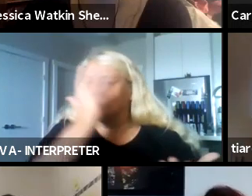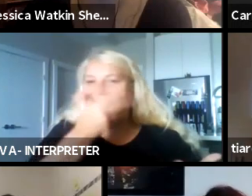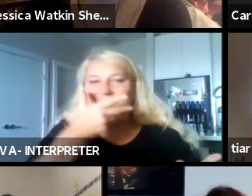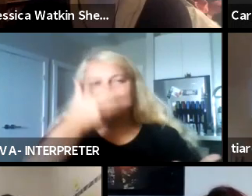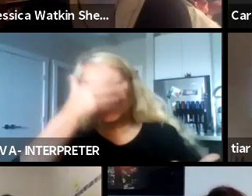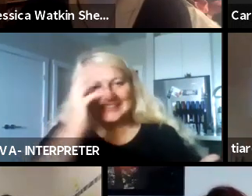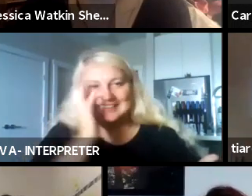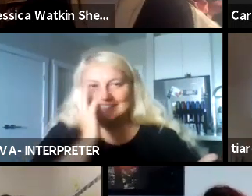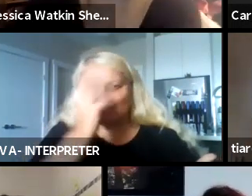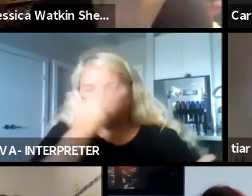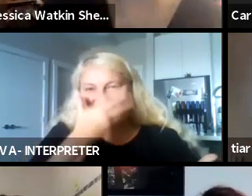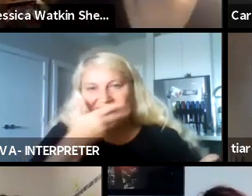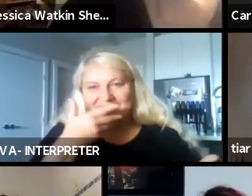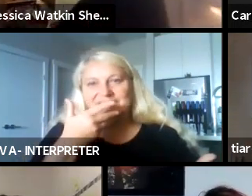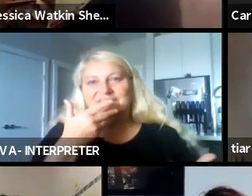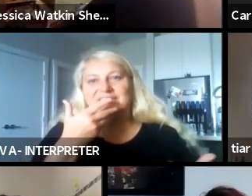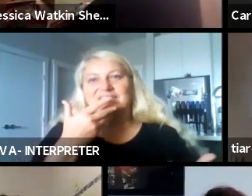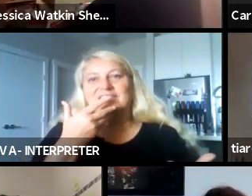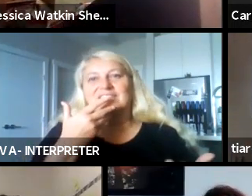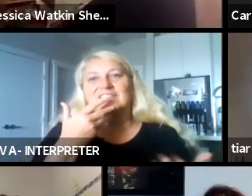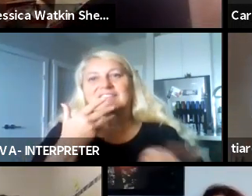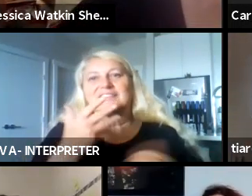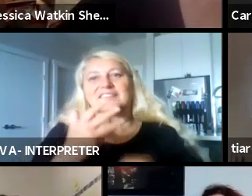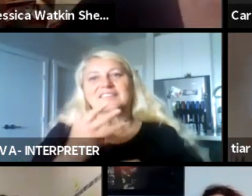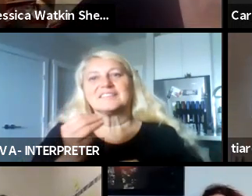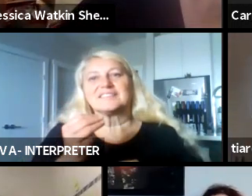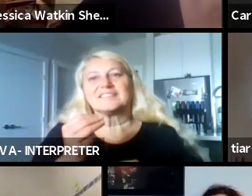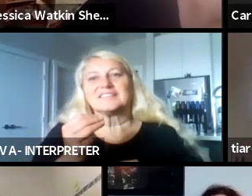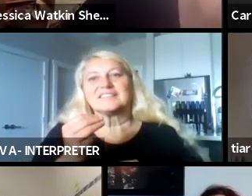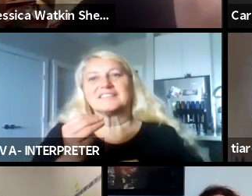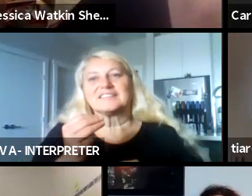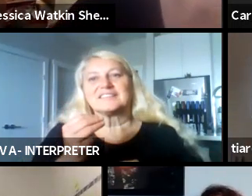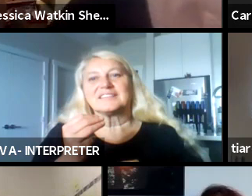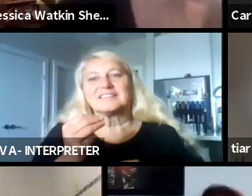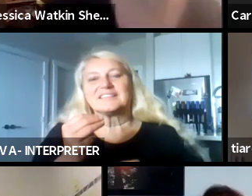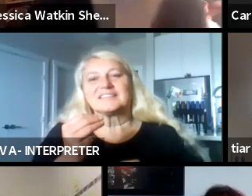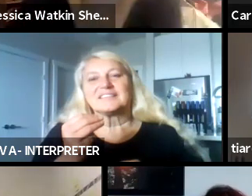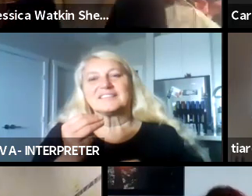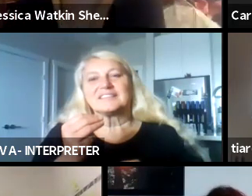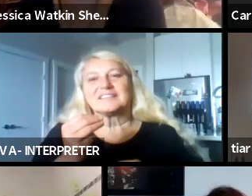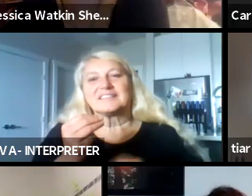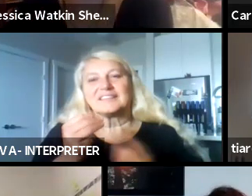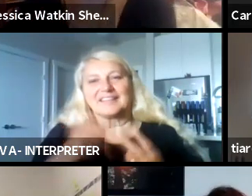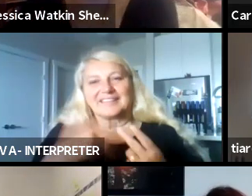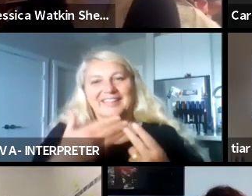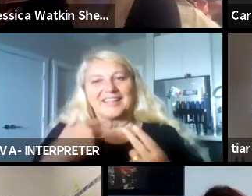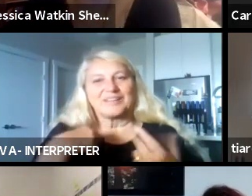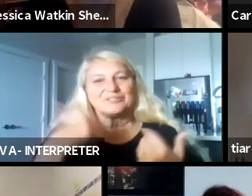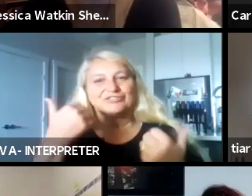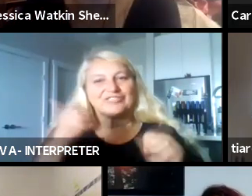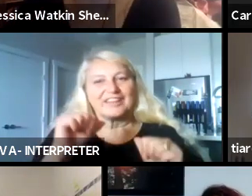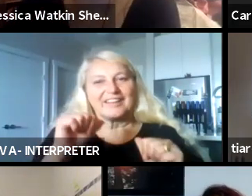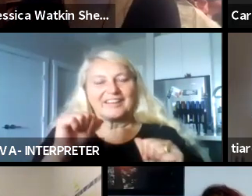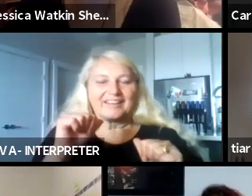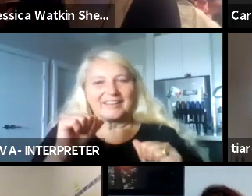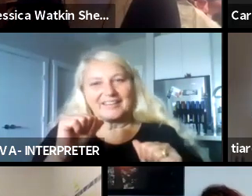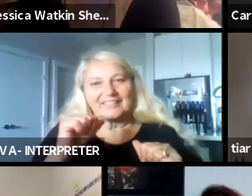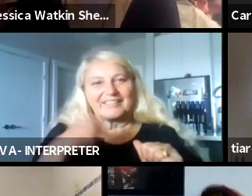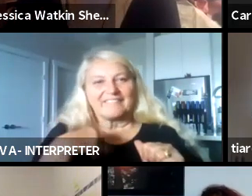And then kind of like turning my hand around and just like feeling like